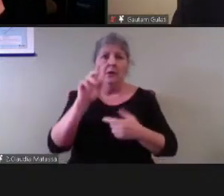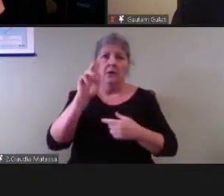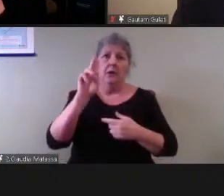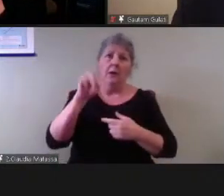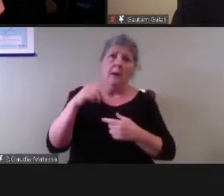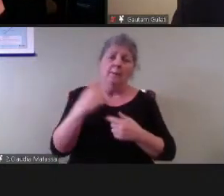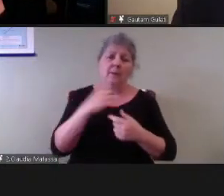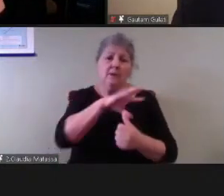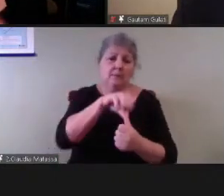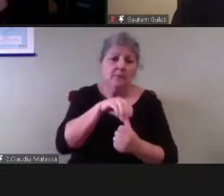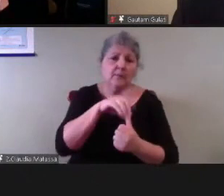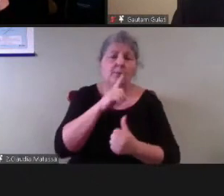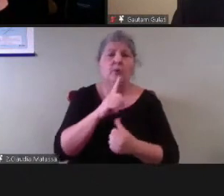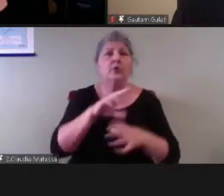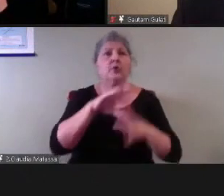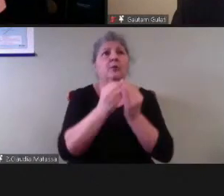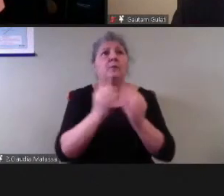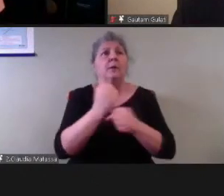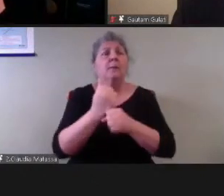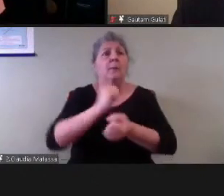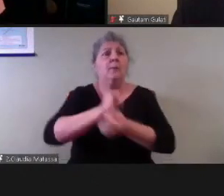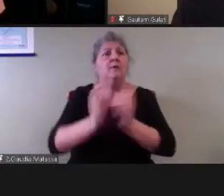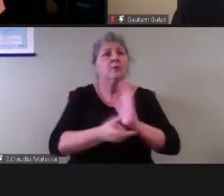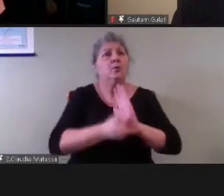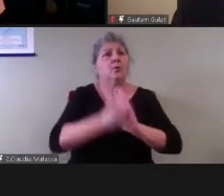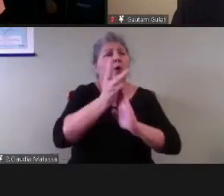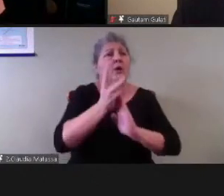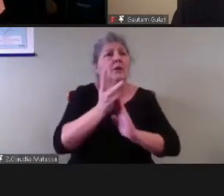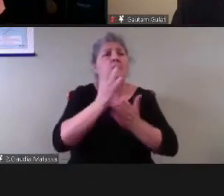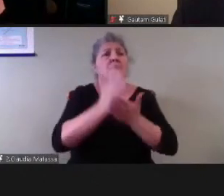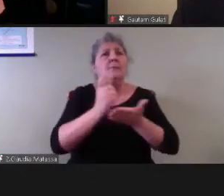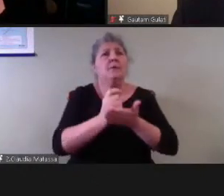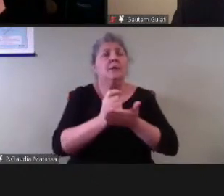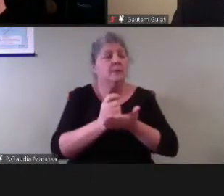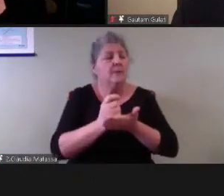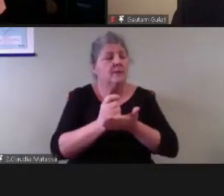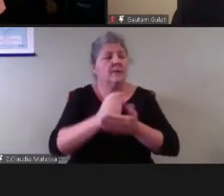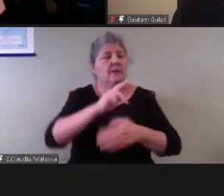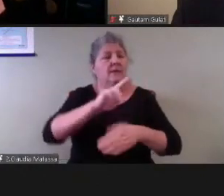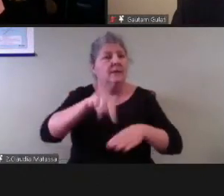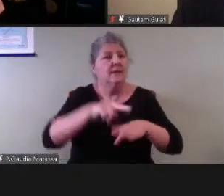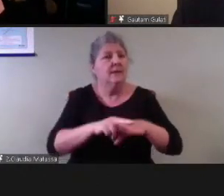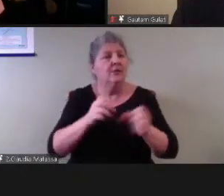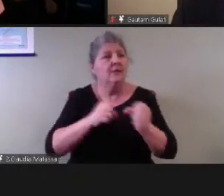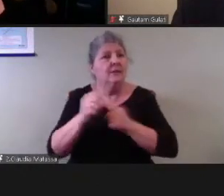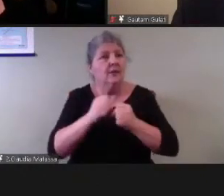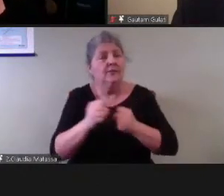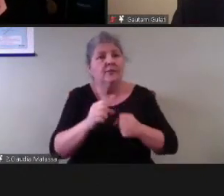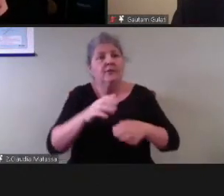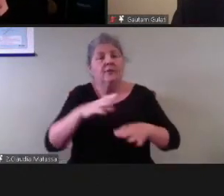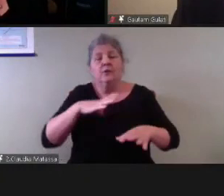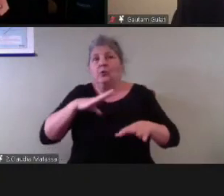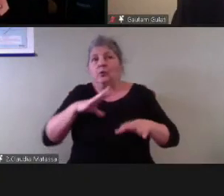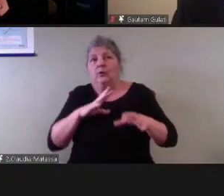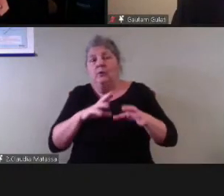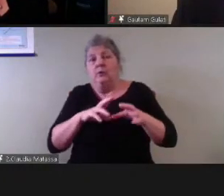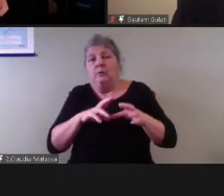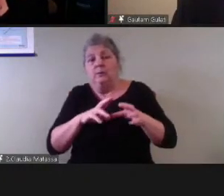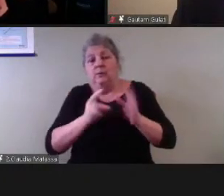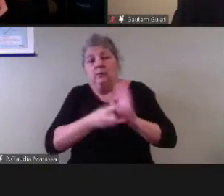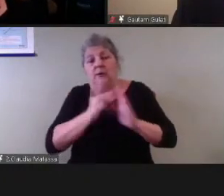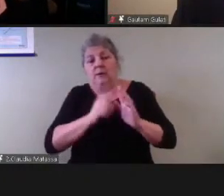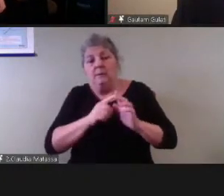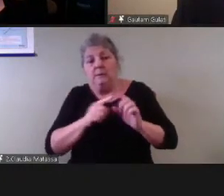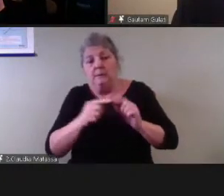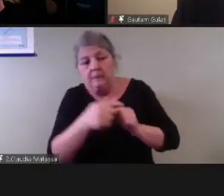I think, about the prison walls that means sometimes national specialist services are reluctant to cross the walls into